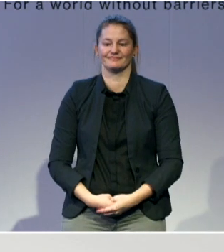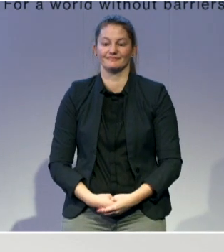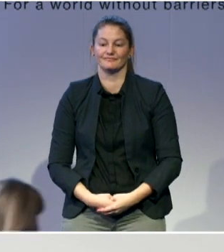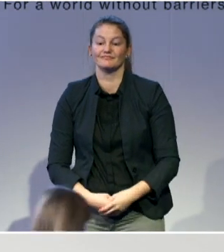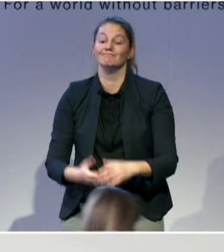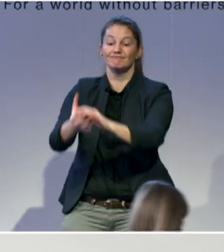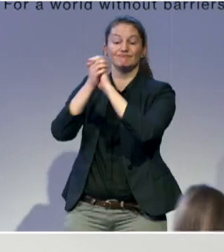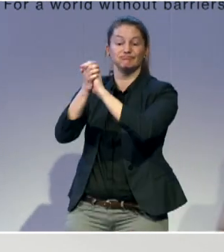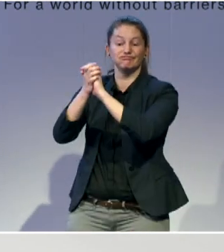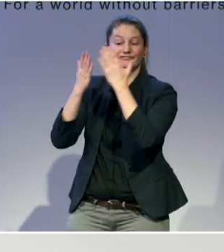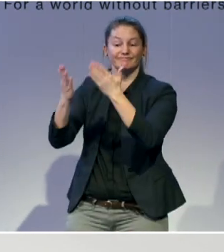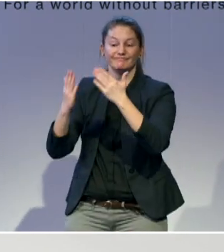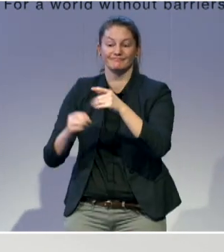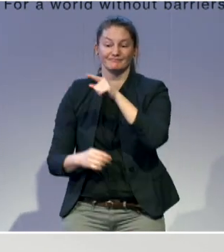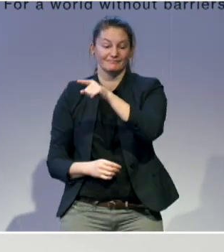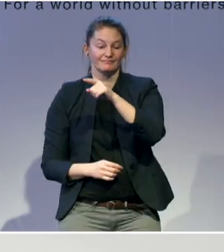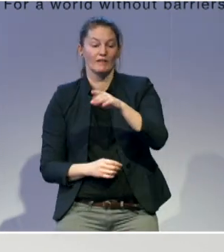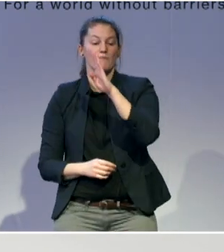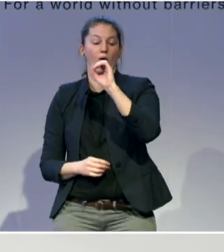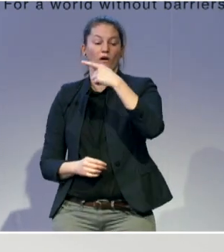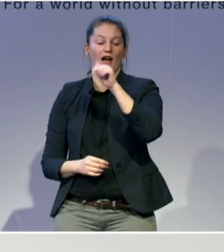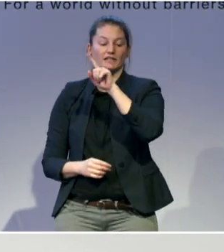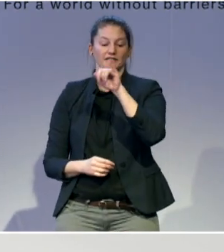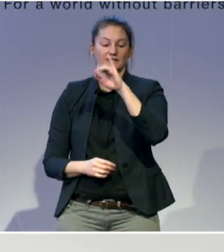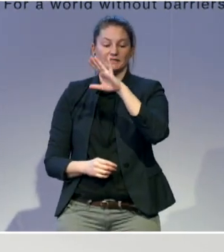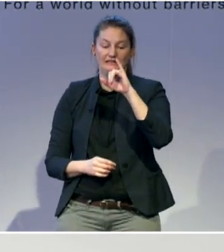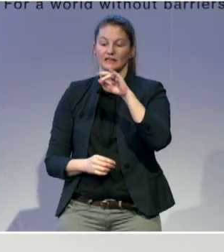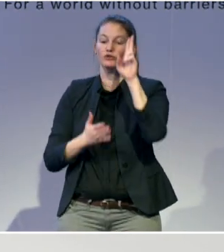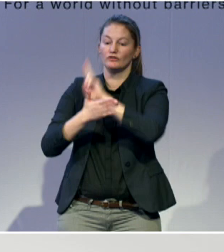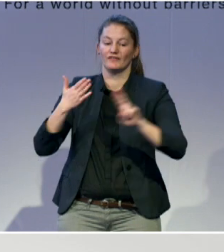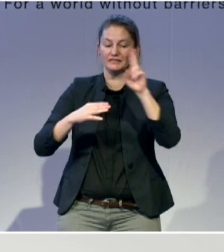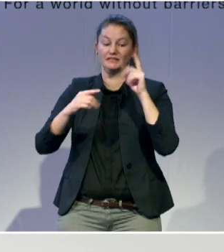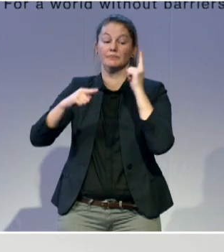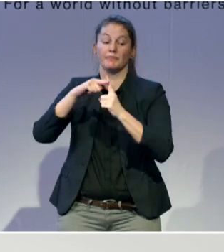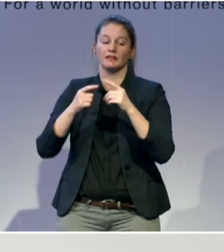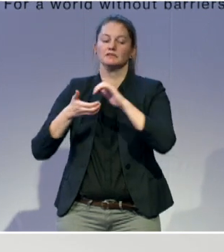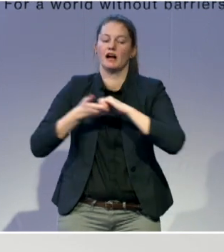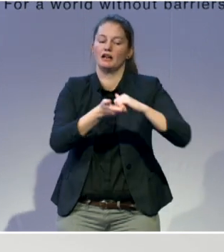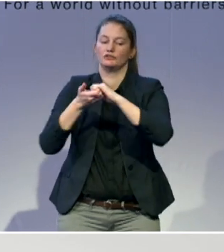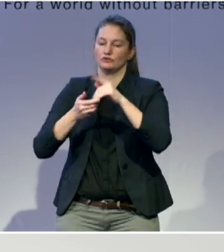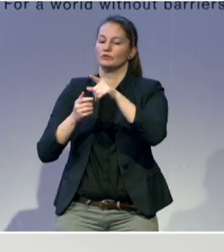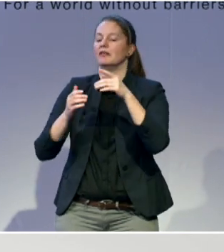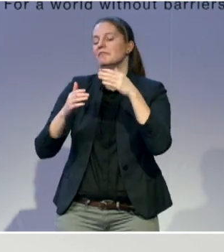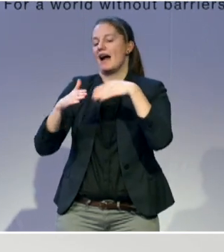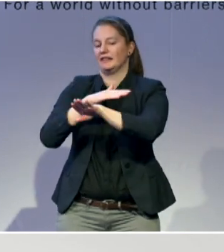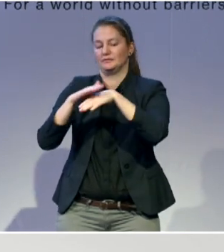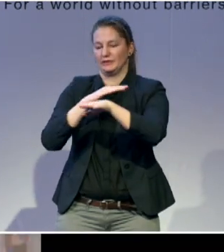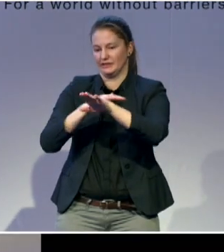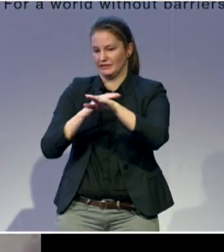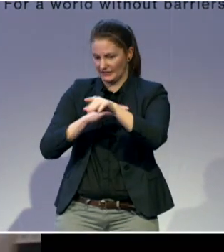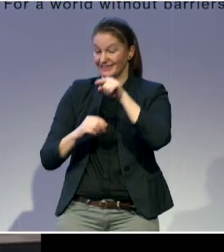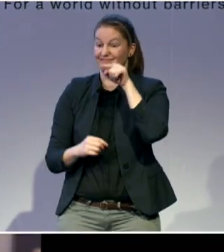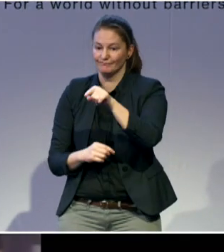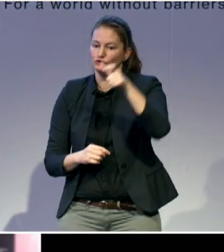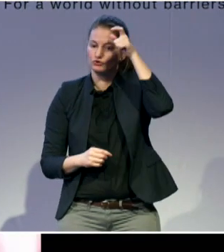Congratulations to Boğaziçi University and Association of Barrier-Free Access from Turkey. The partnership